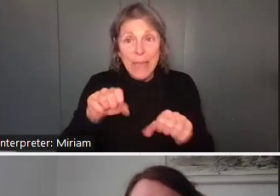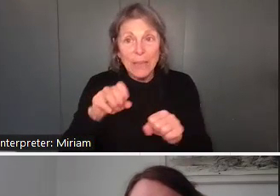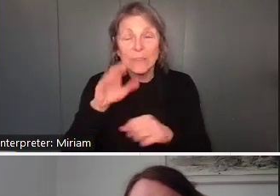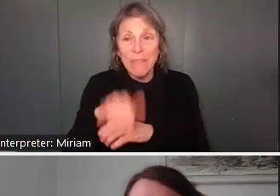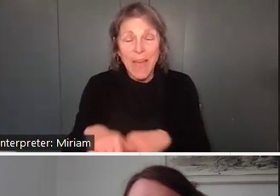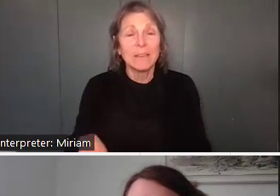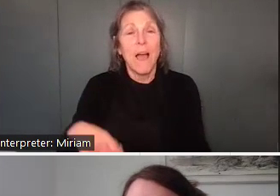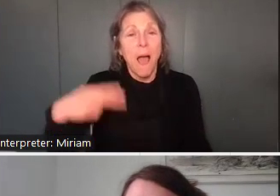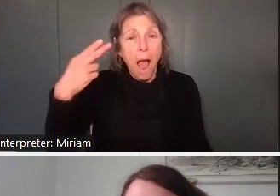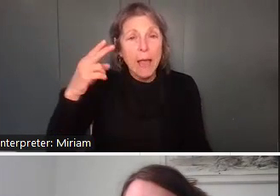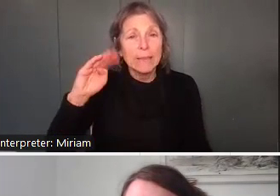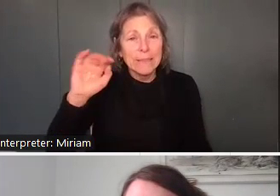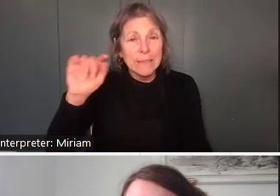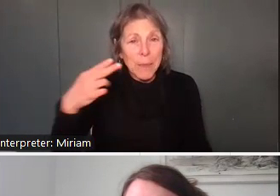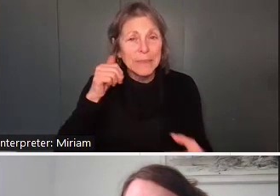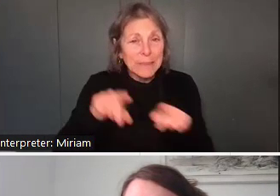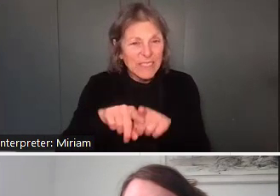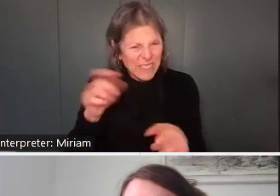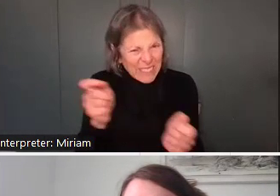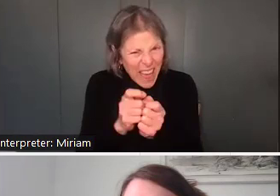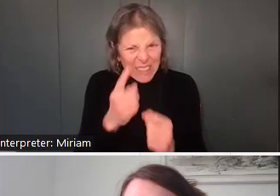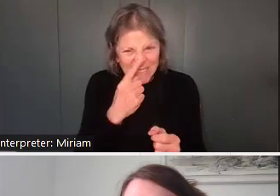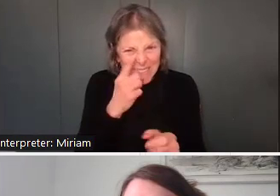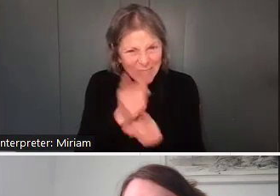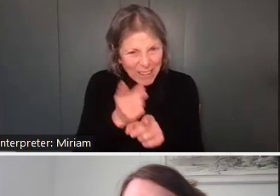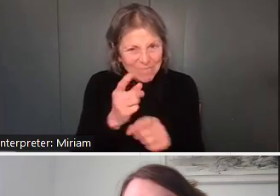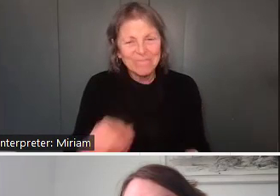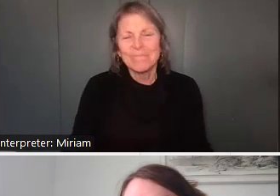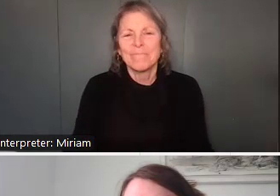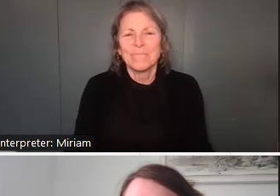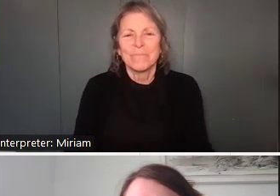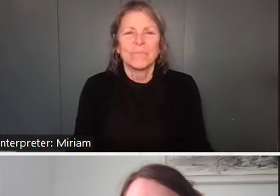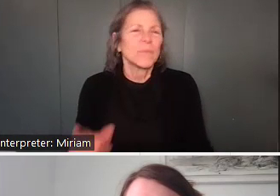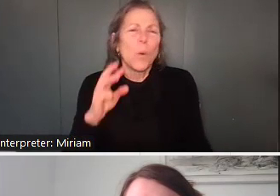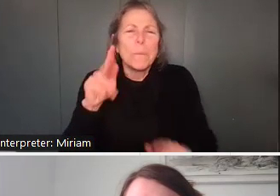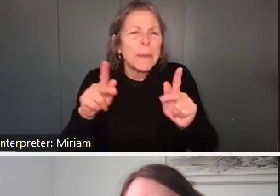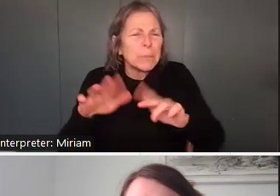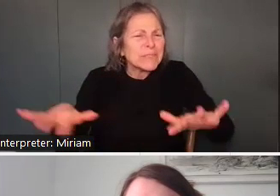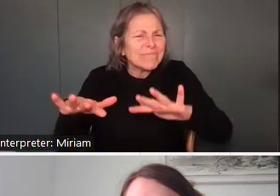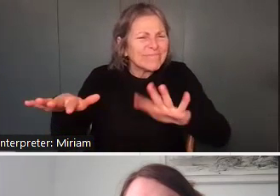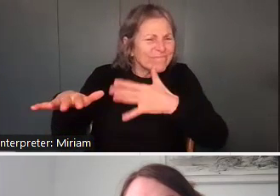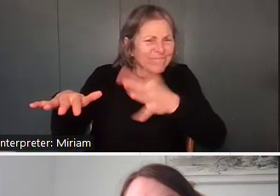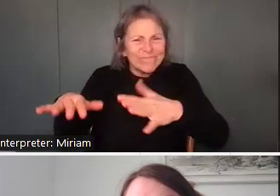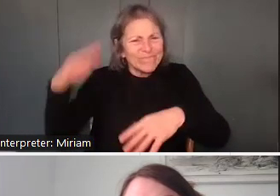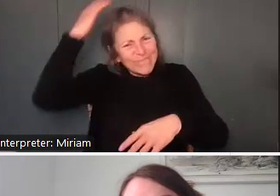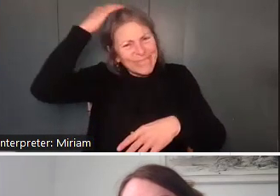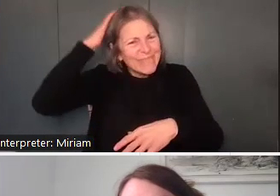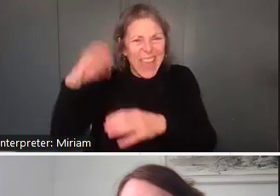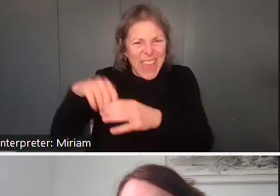Highsmith sisters. Yeah, that's exactly correct. Yeah. Or people in that you know